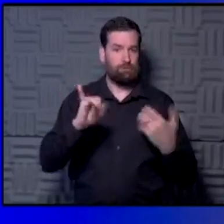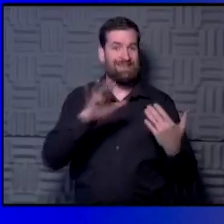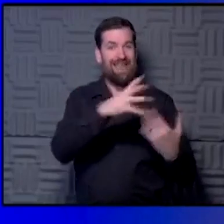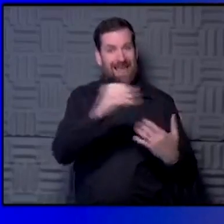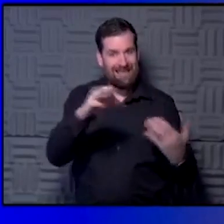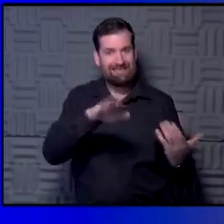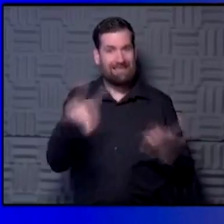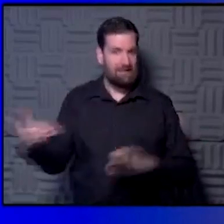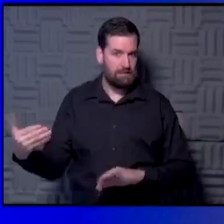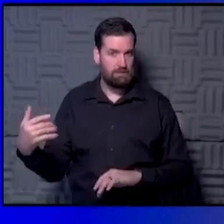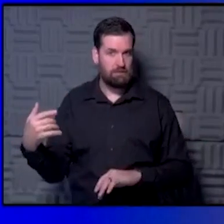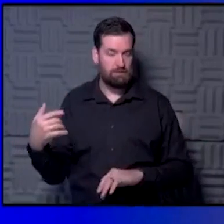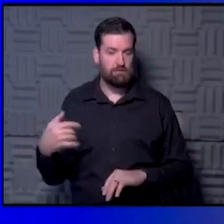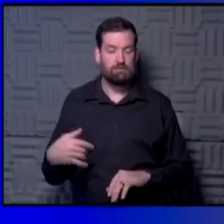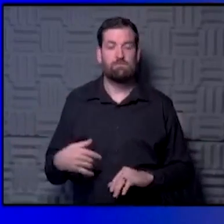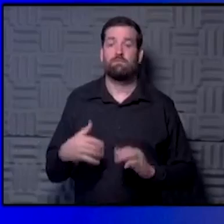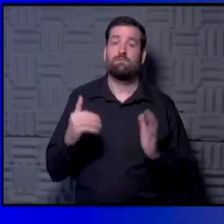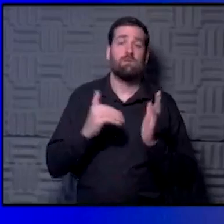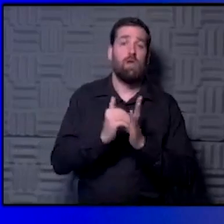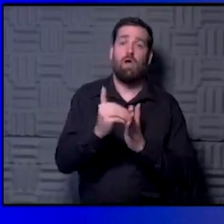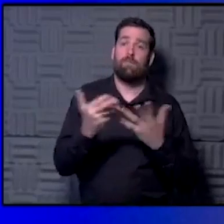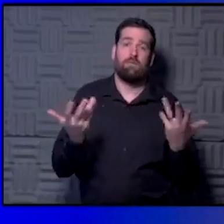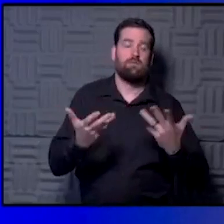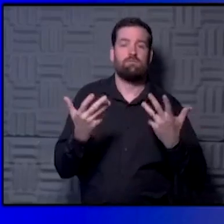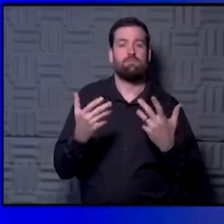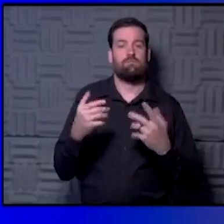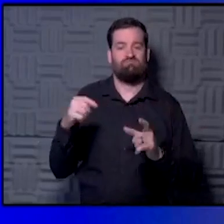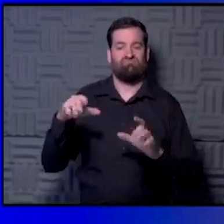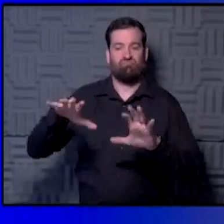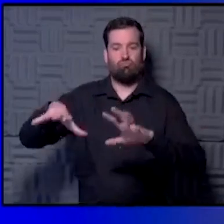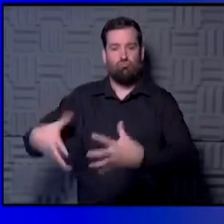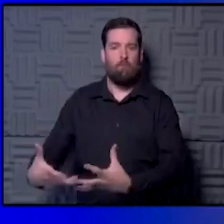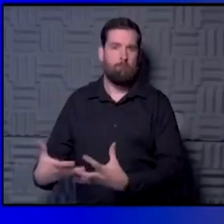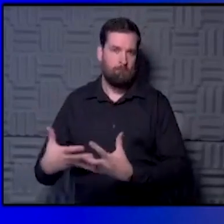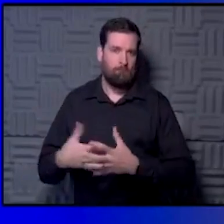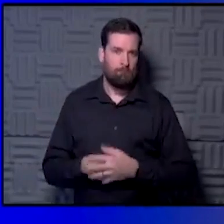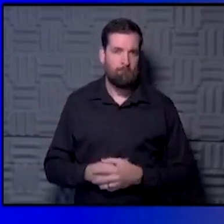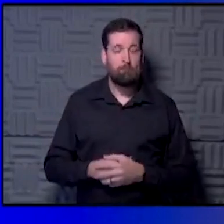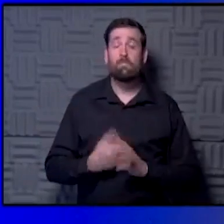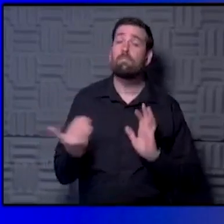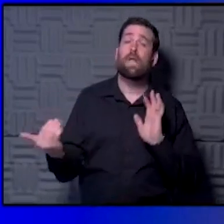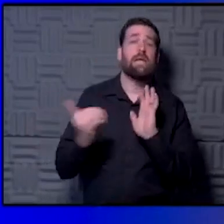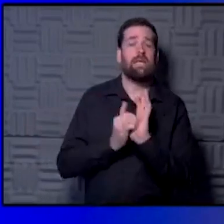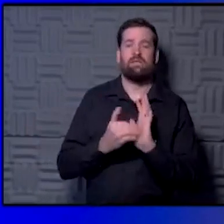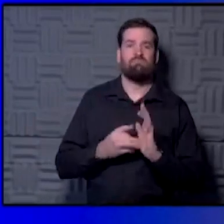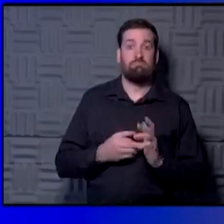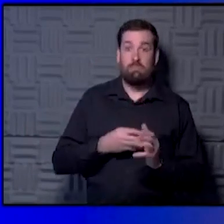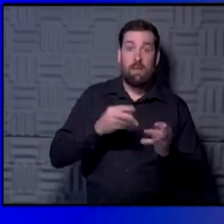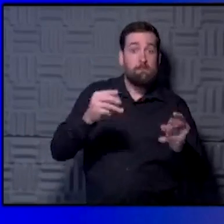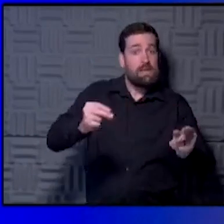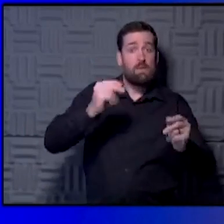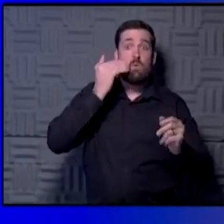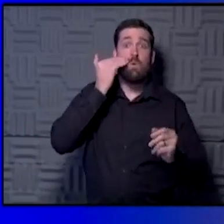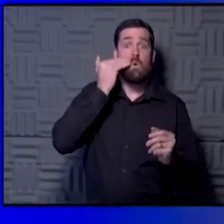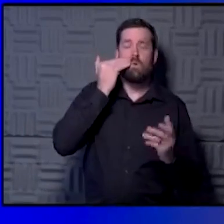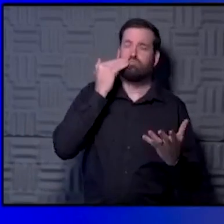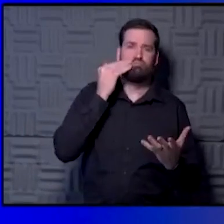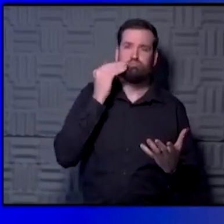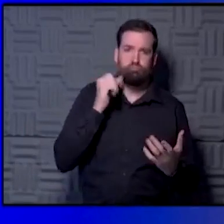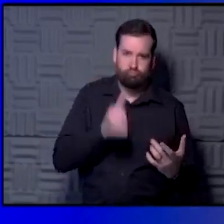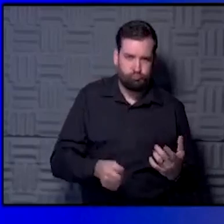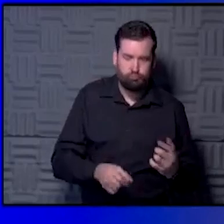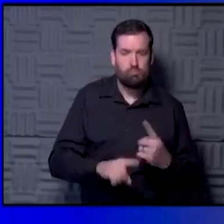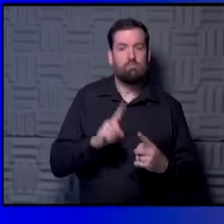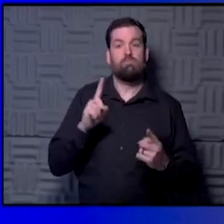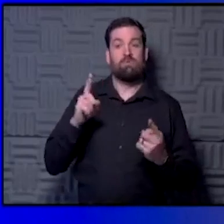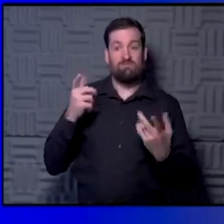So the common thing between those is the group together. And it's something, again, you don't know immediately, but it happens